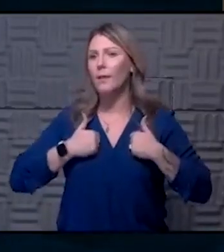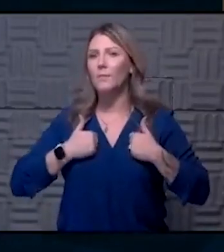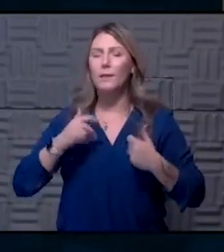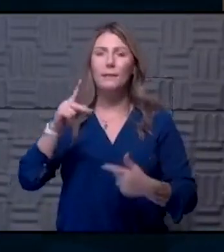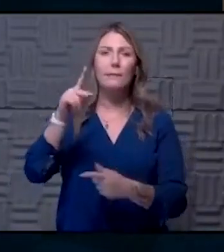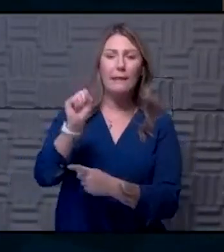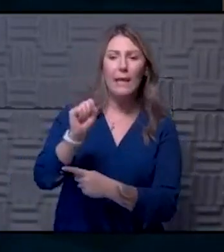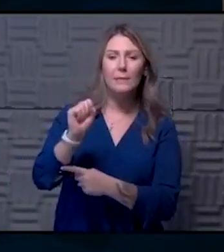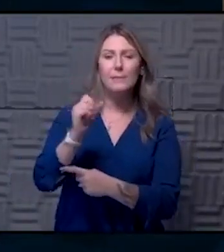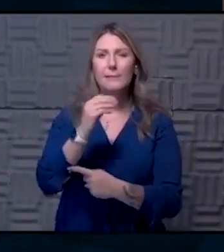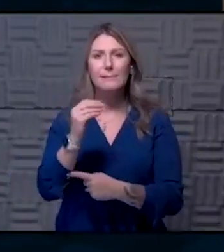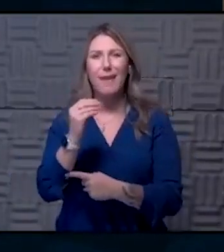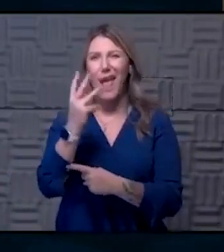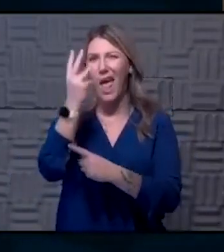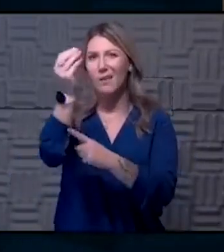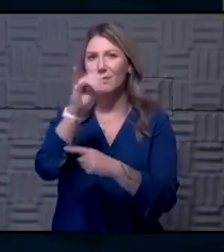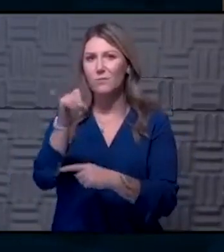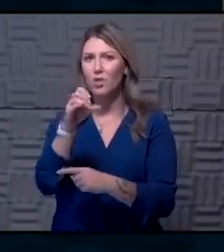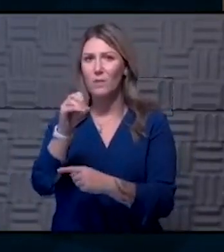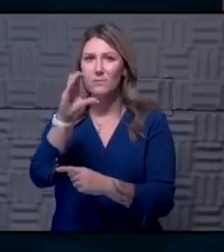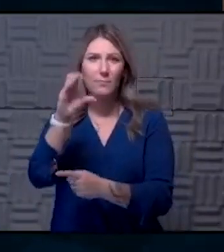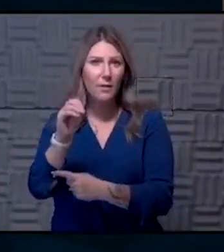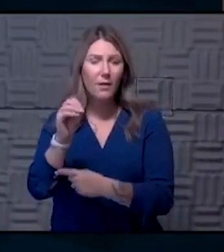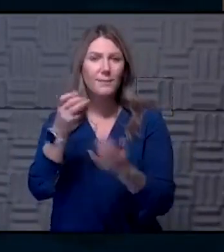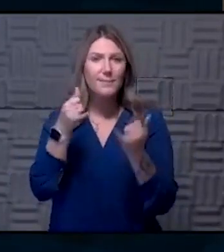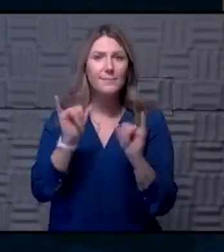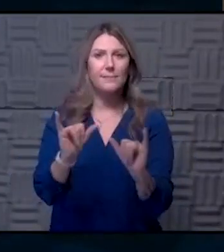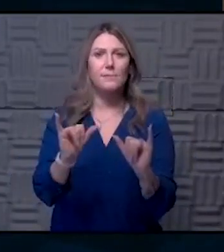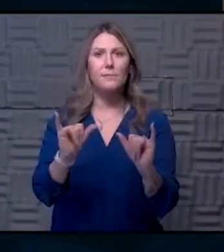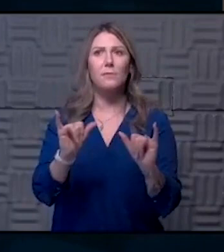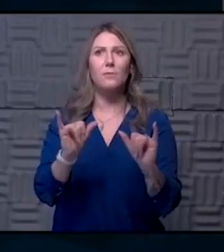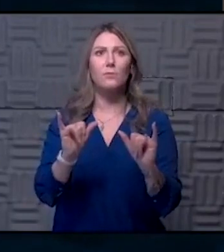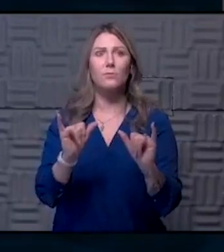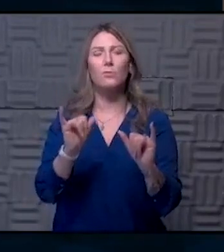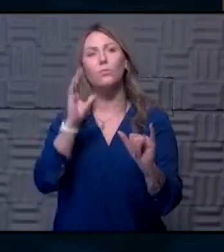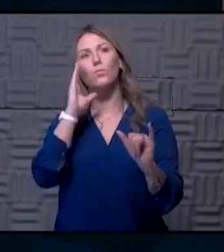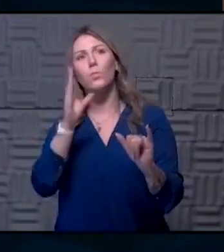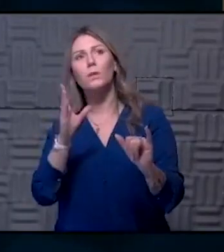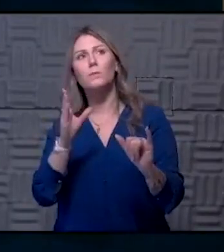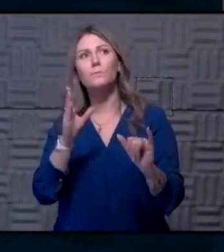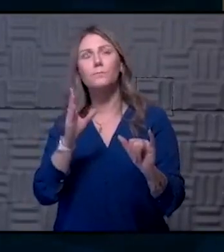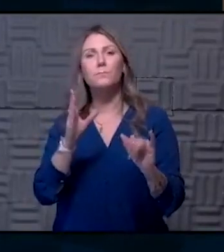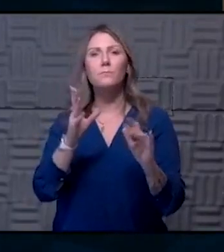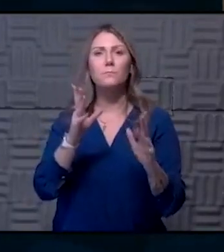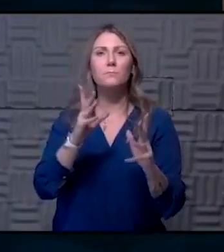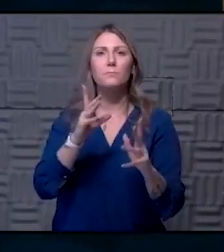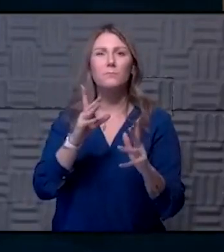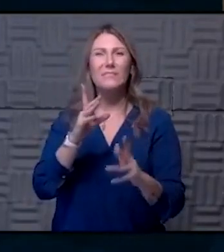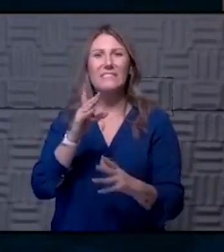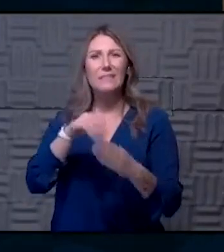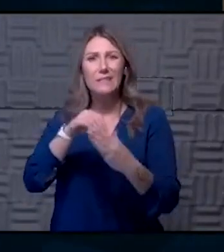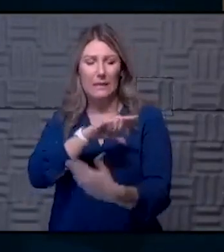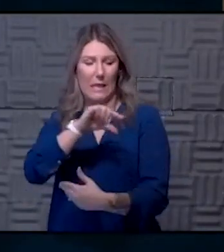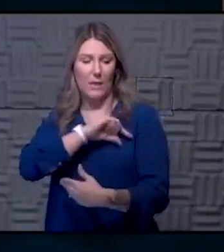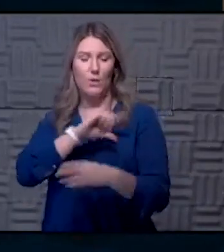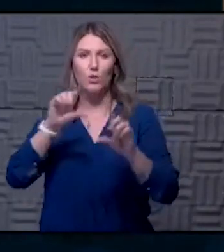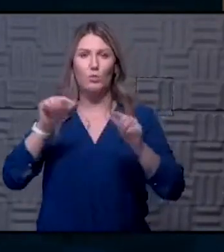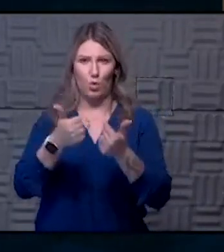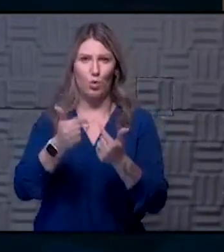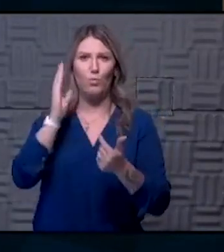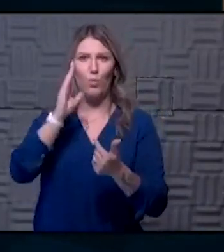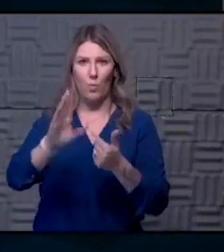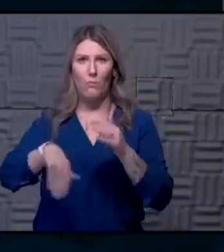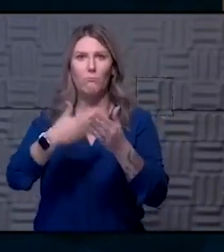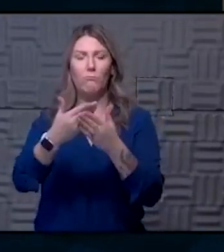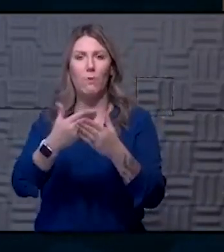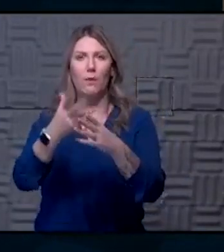Kansas and outside of Johnson County that still will, when they're an eligible group, who will come and